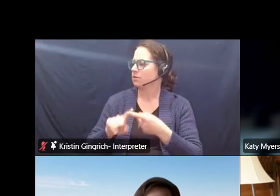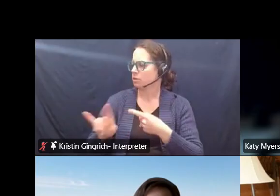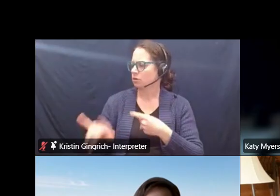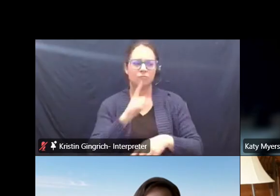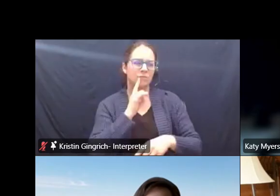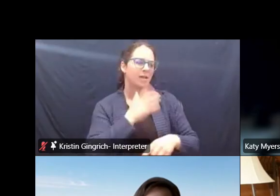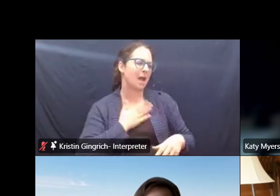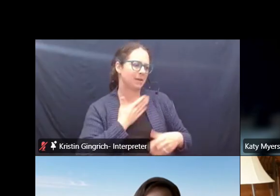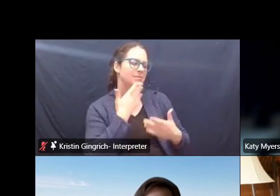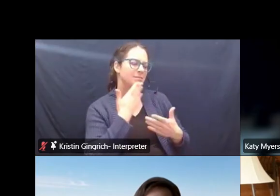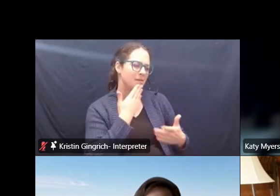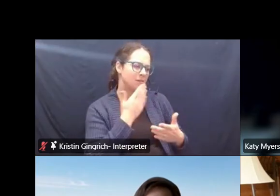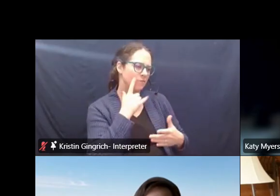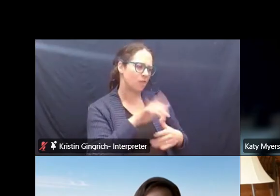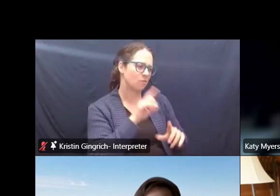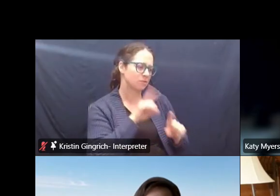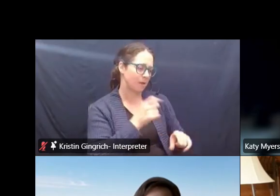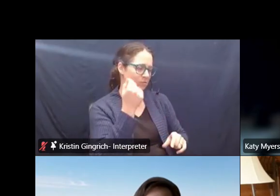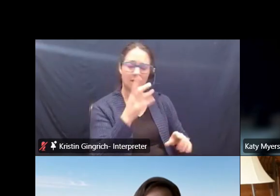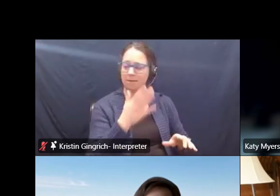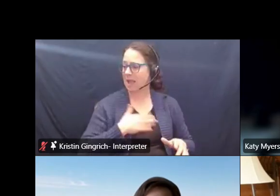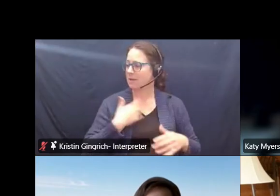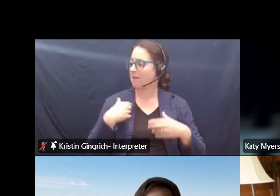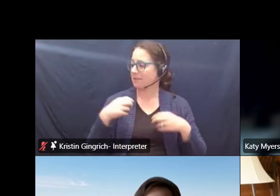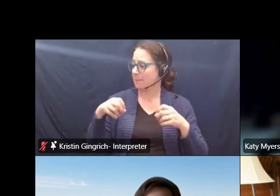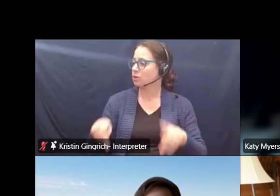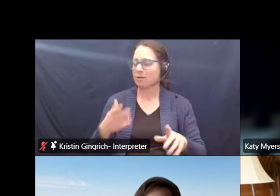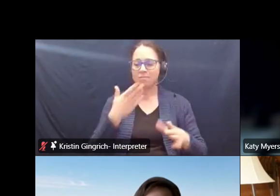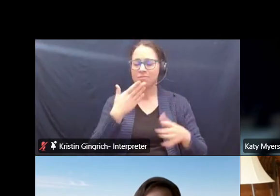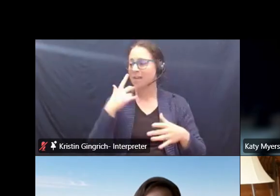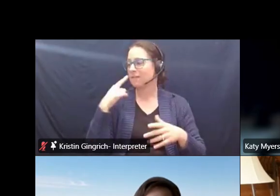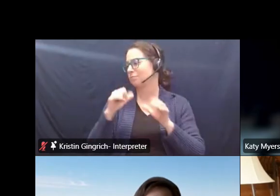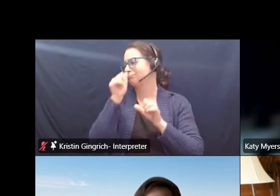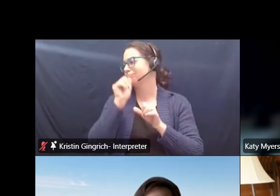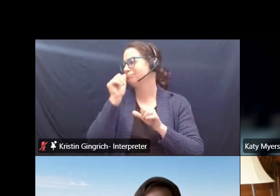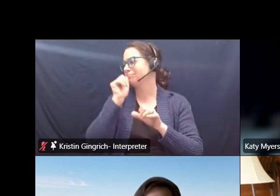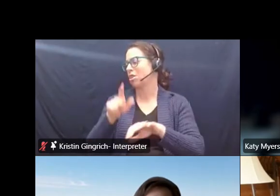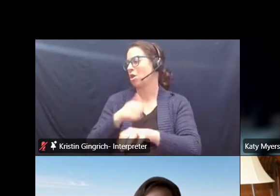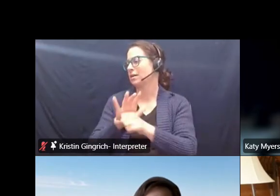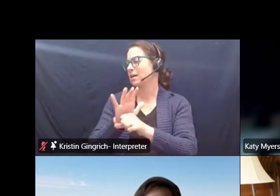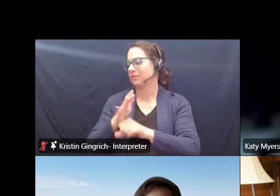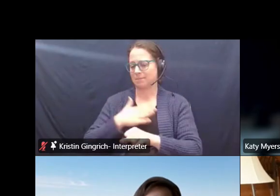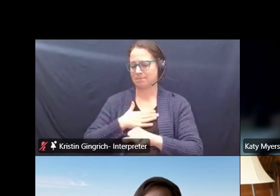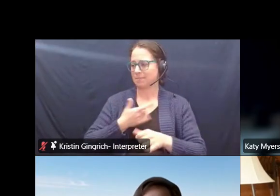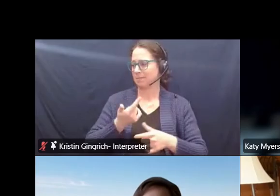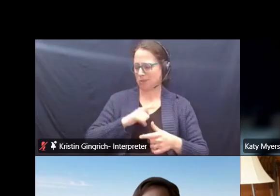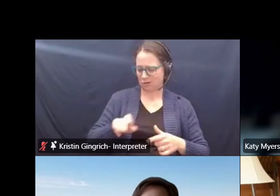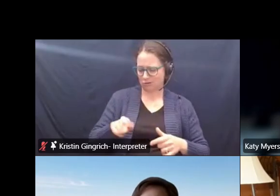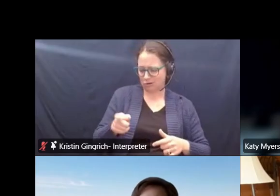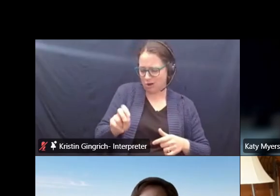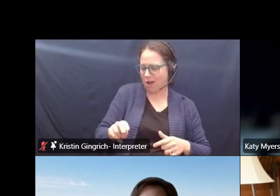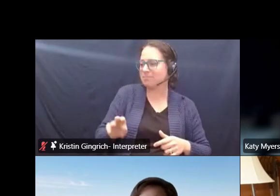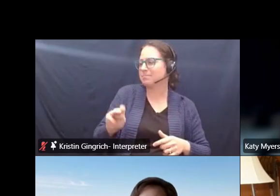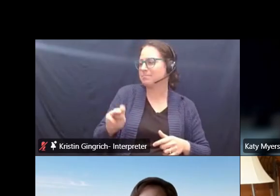you did. Thank you. I understand. Sure, glad I had the opportunity. Thanks for hanging in there long enough that Mike turned my button back on. Thank